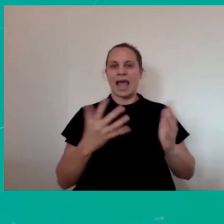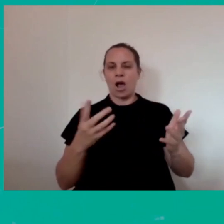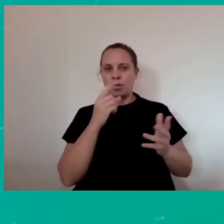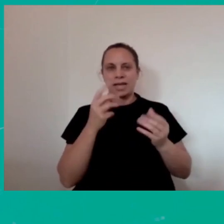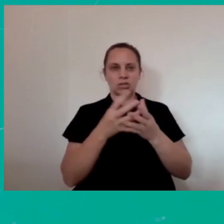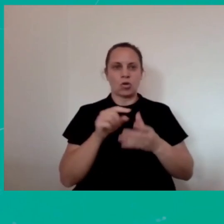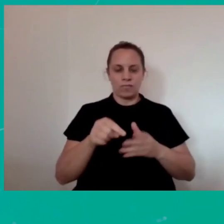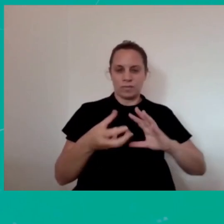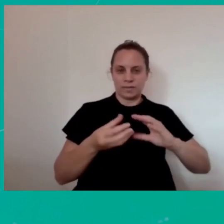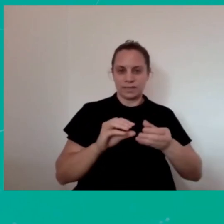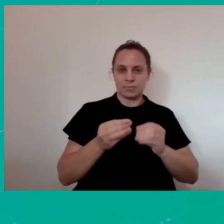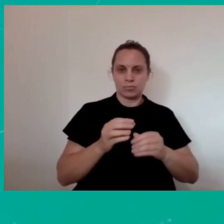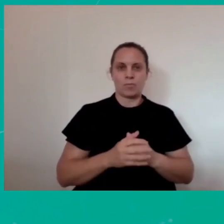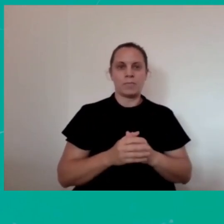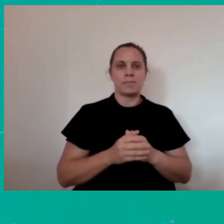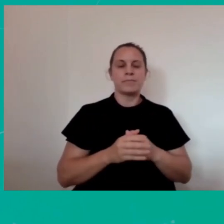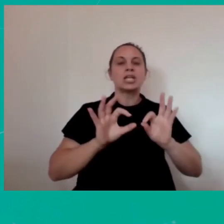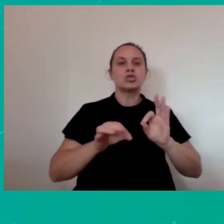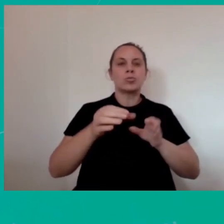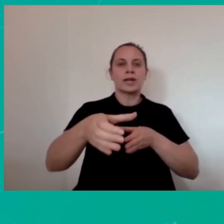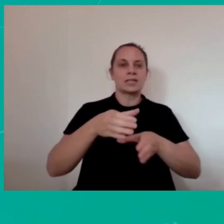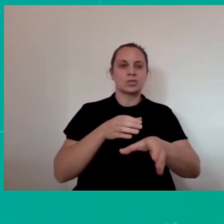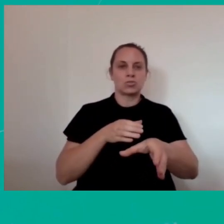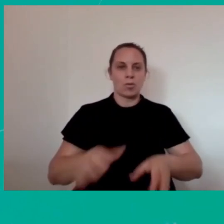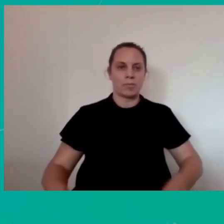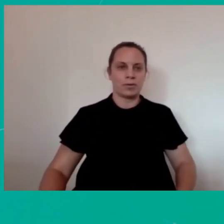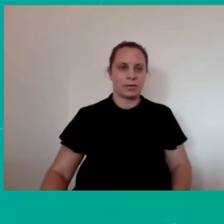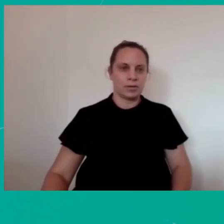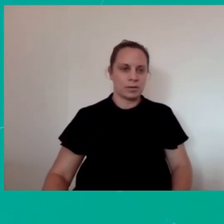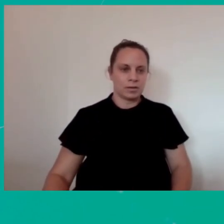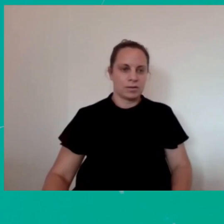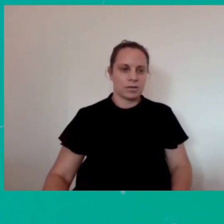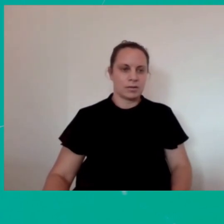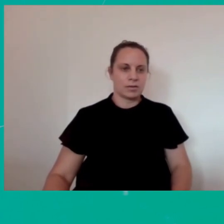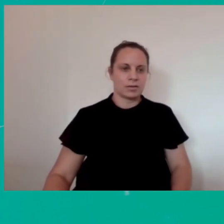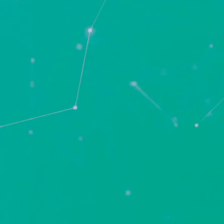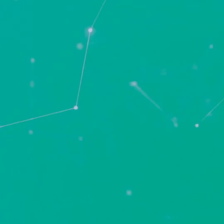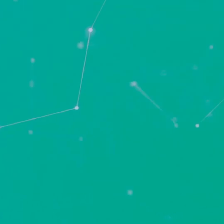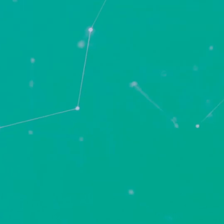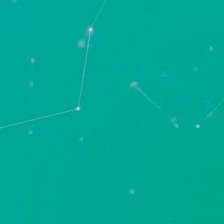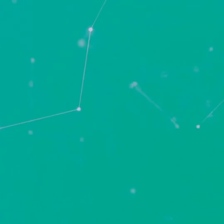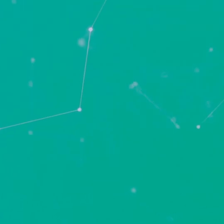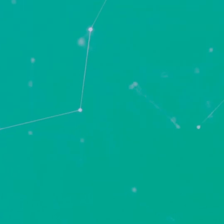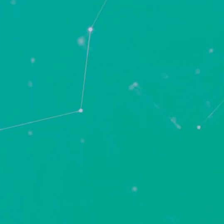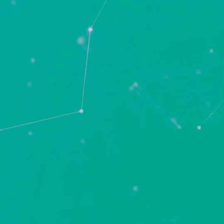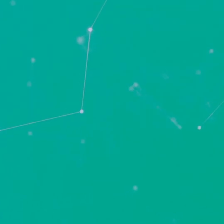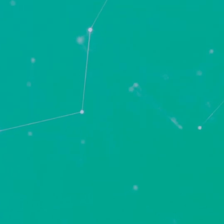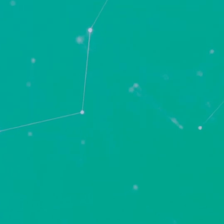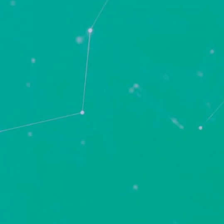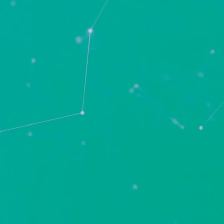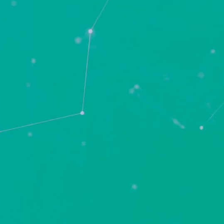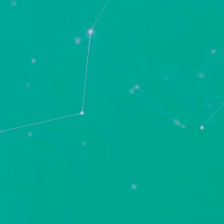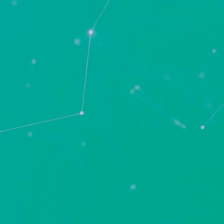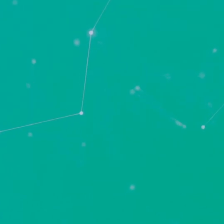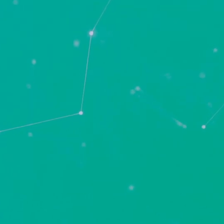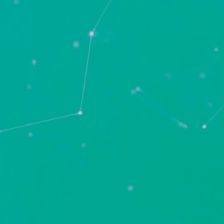abuse. To begin with, the implementation of all of the recommendations in the reports must be grounded in a